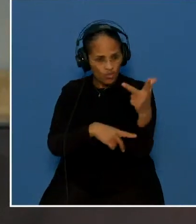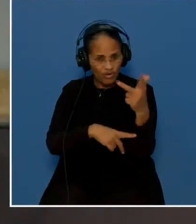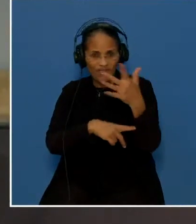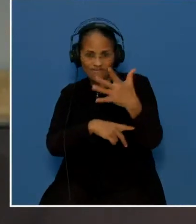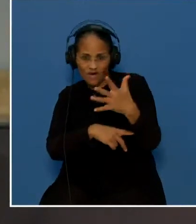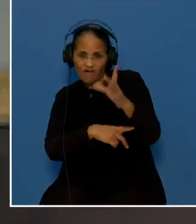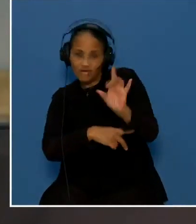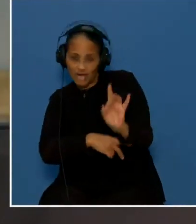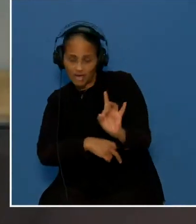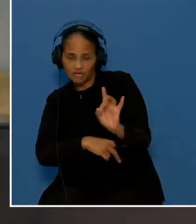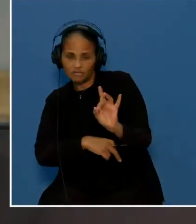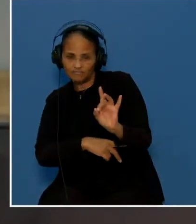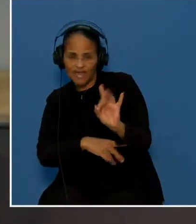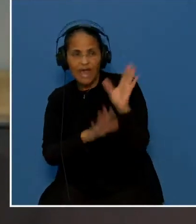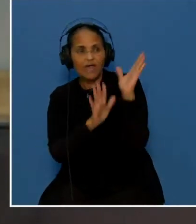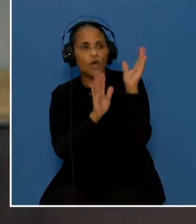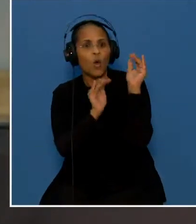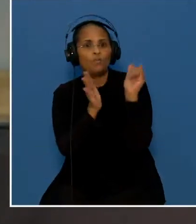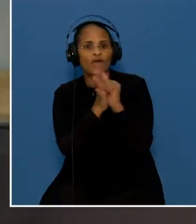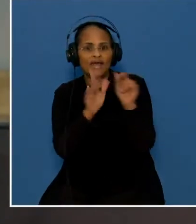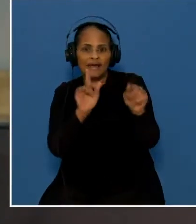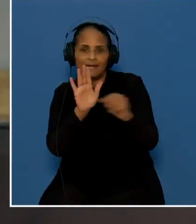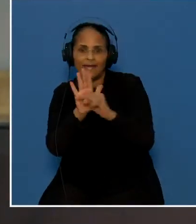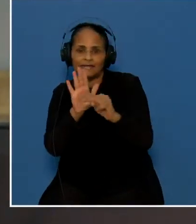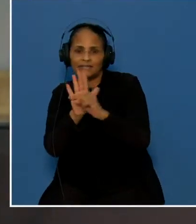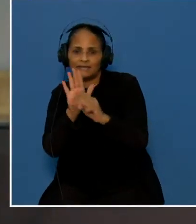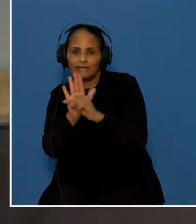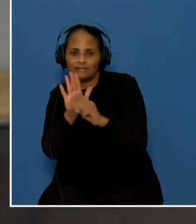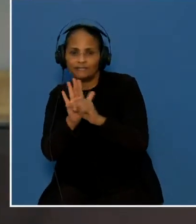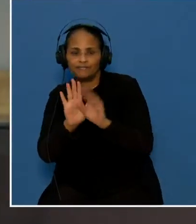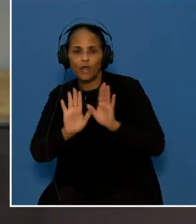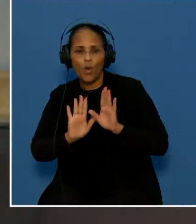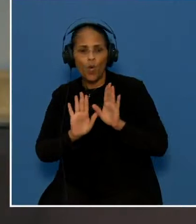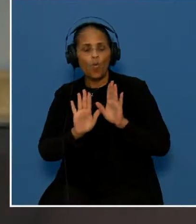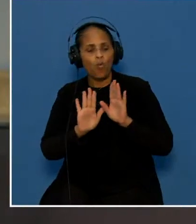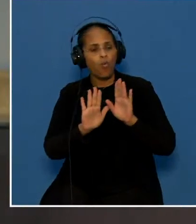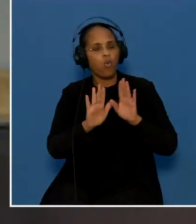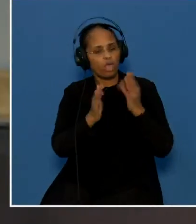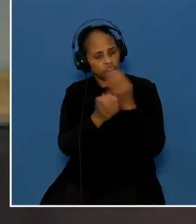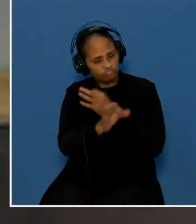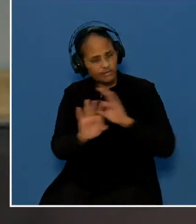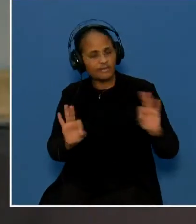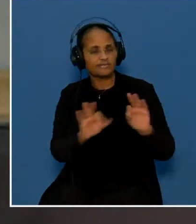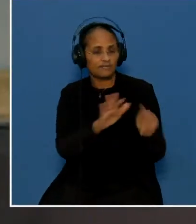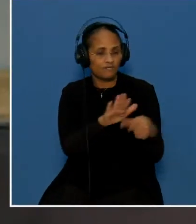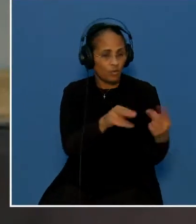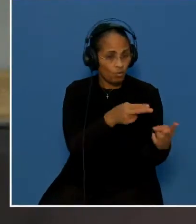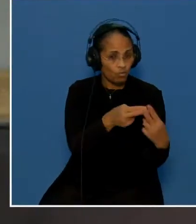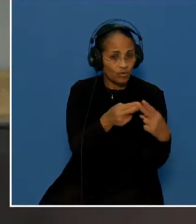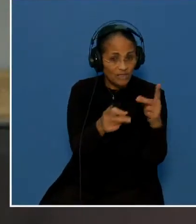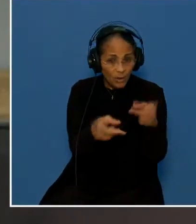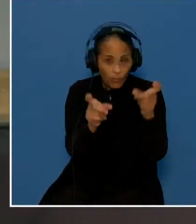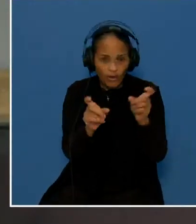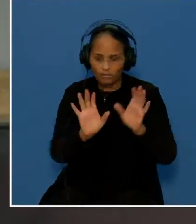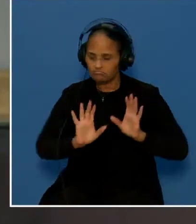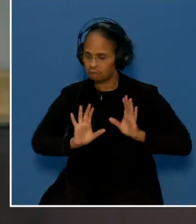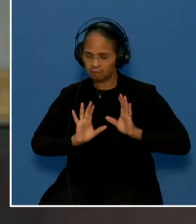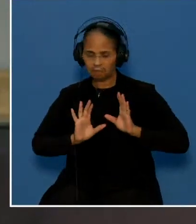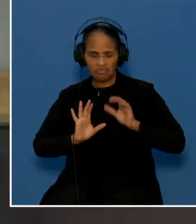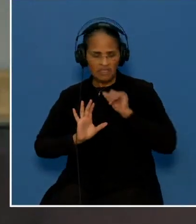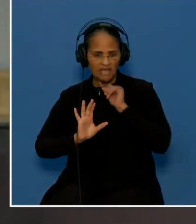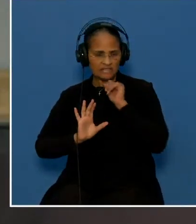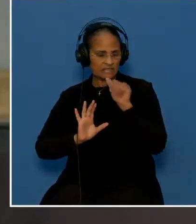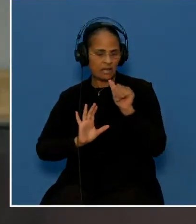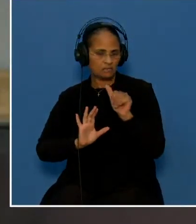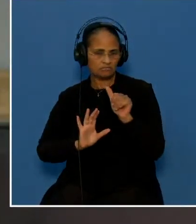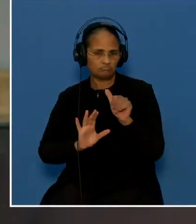5, or 8 in the hope that a negative test result will release them from quarantine more quickly. That is not correct.